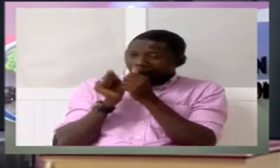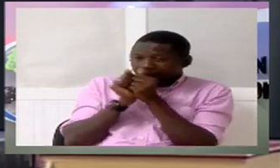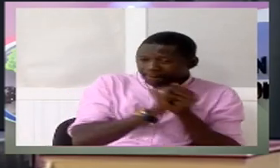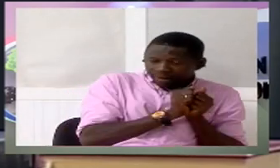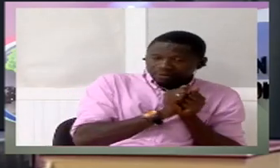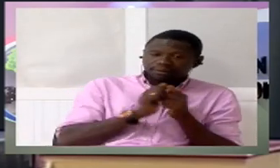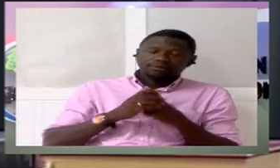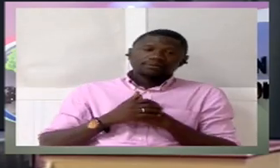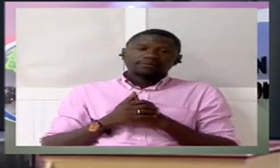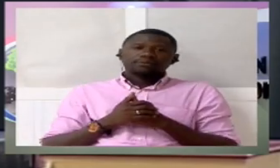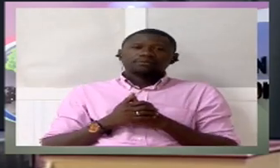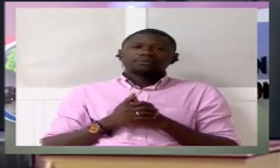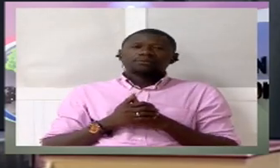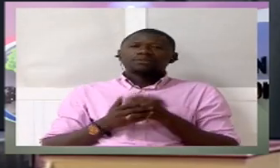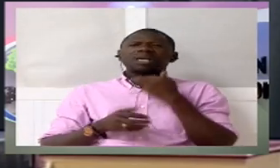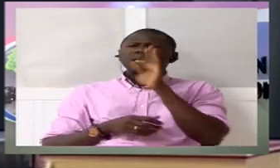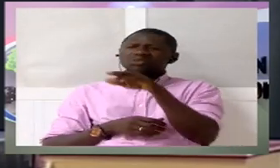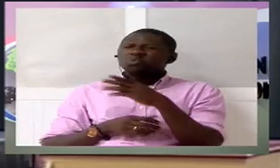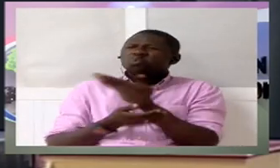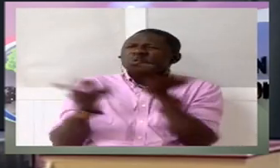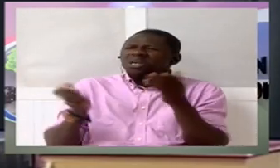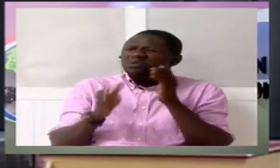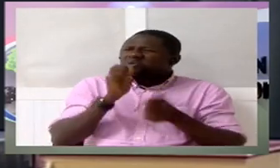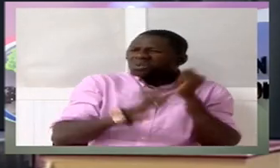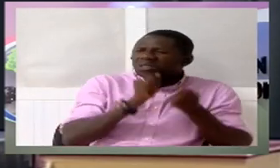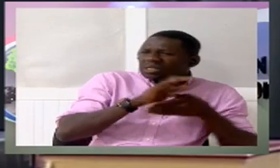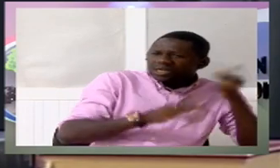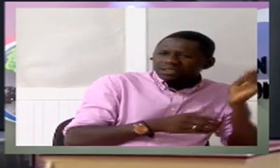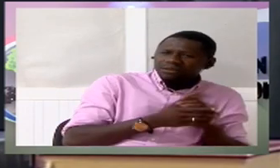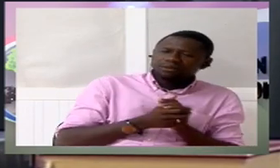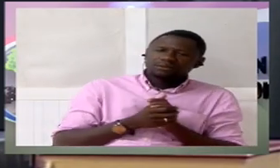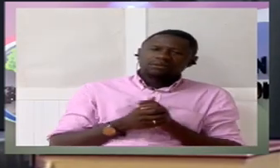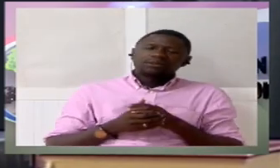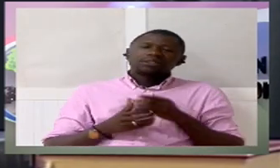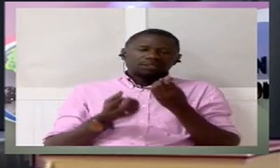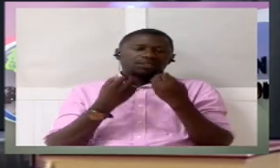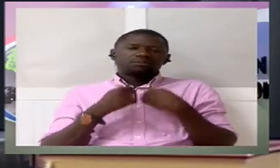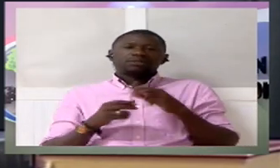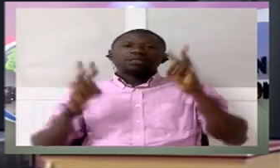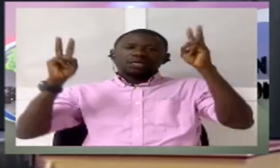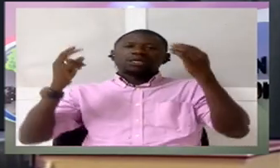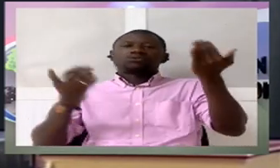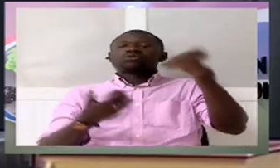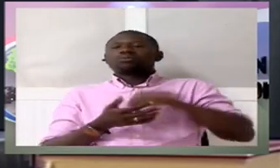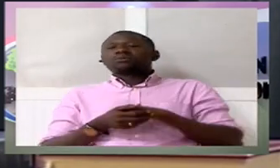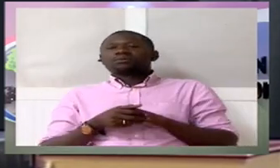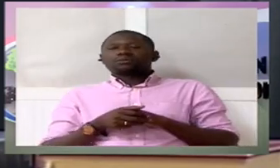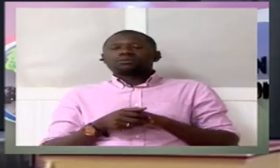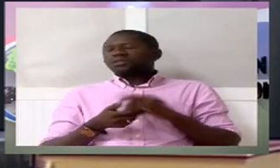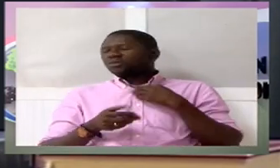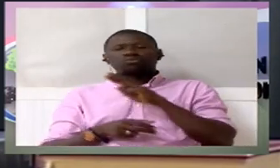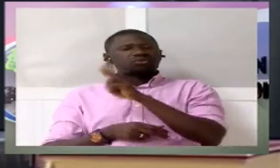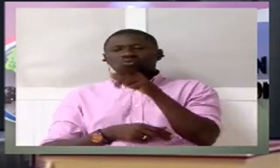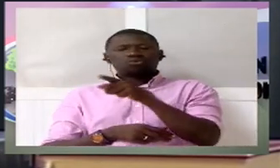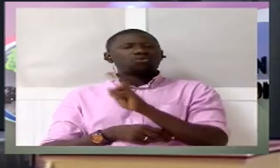he's crazy. Yeah, itika muni bori. I used to ask him, what are you running? Akunyi ya jamele kana. He said, ya jame is coming. Mkae ku wante nyindi. I